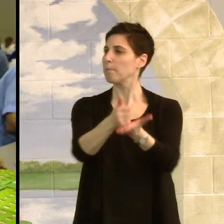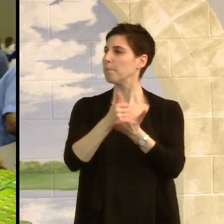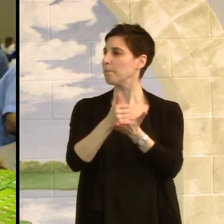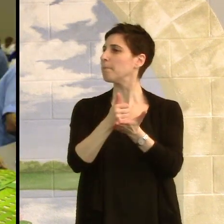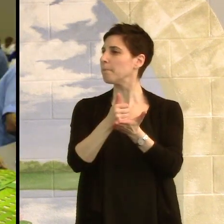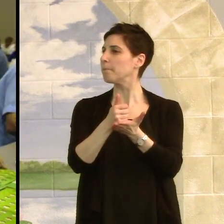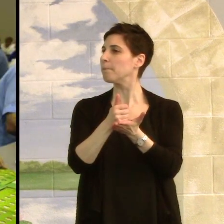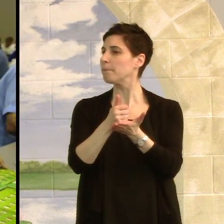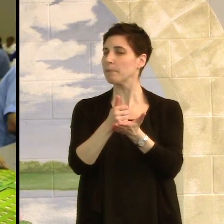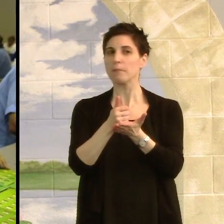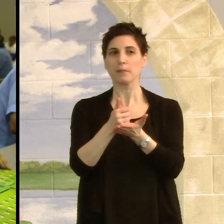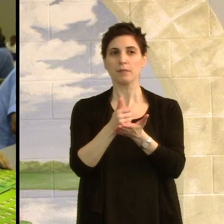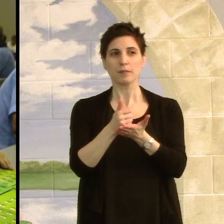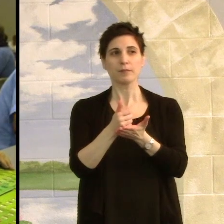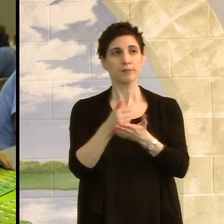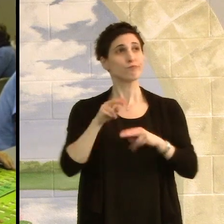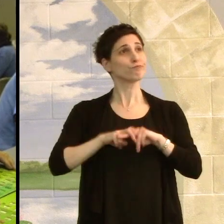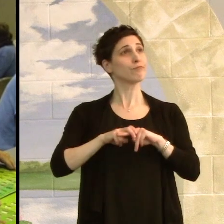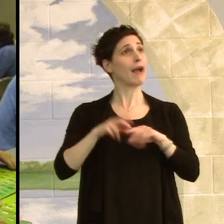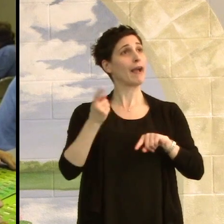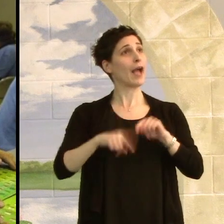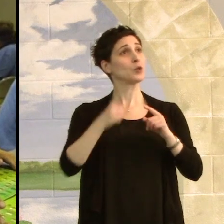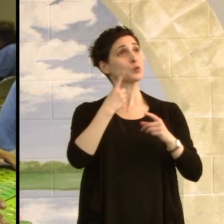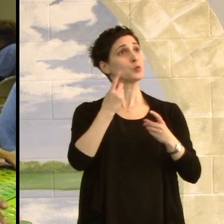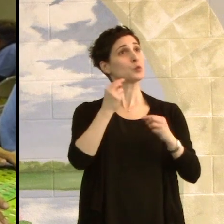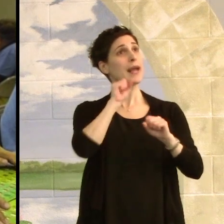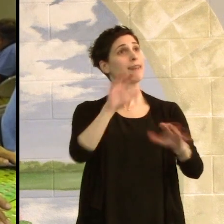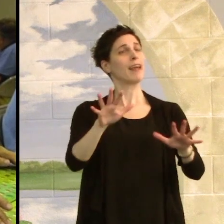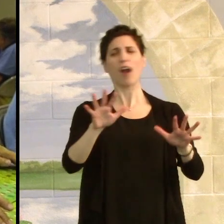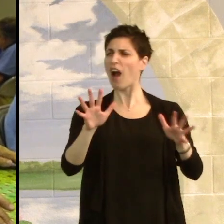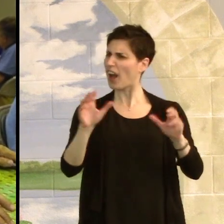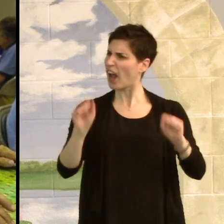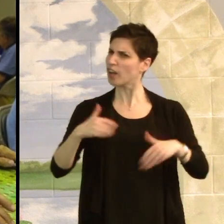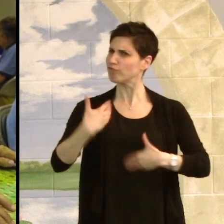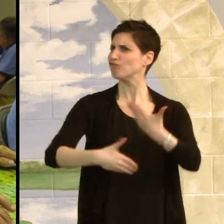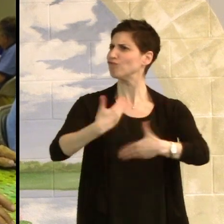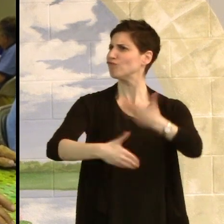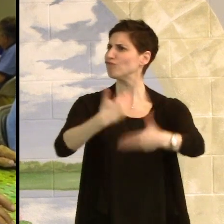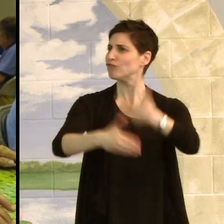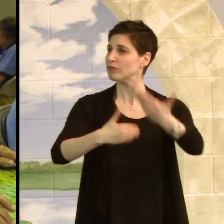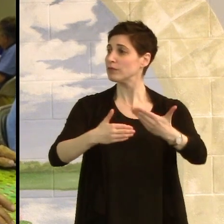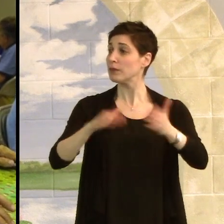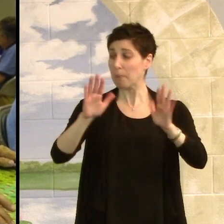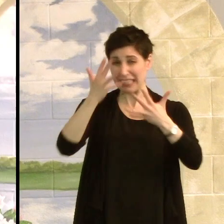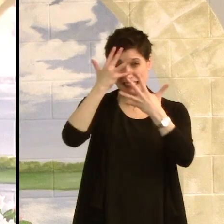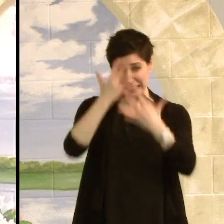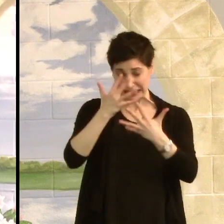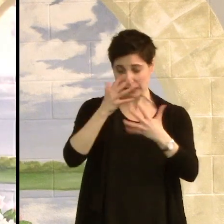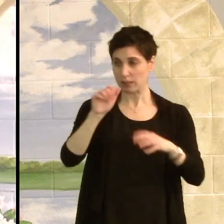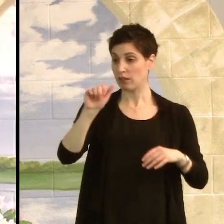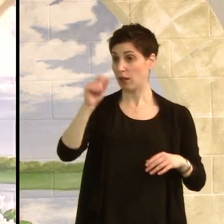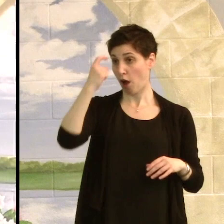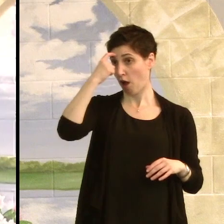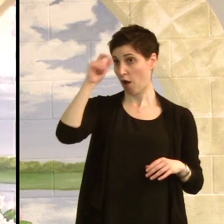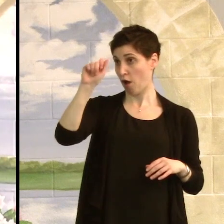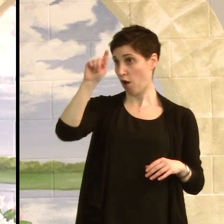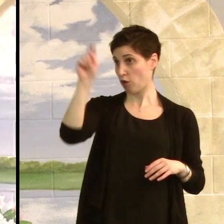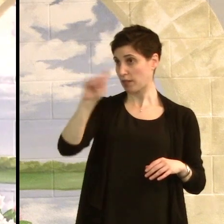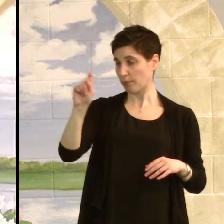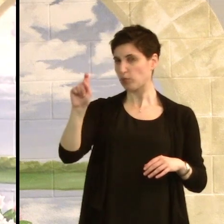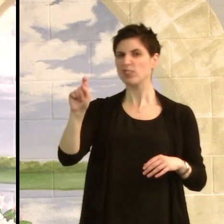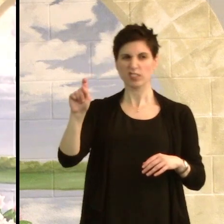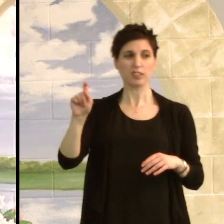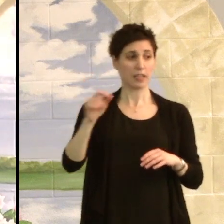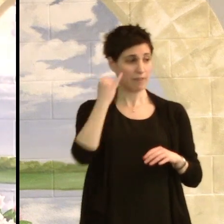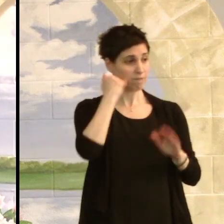Many things can be done, but unfortunately, Alzheimer's disease is a progressive